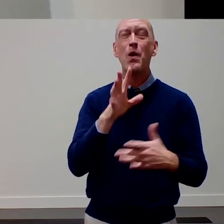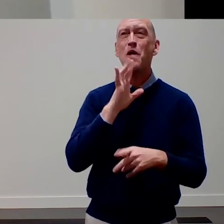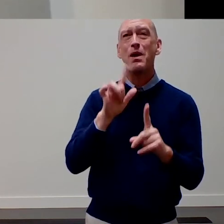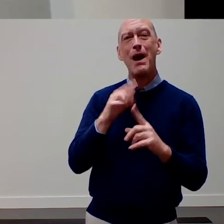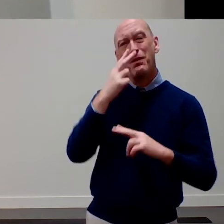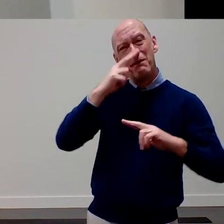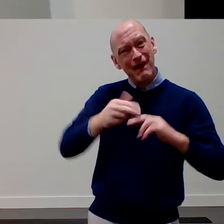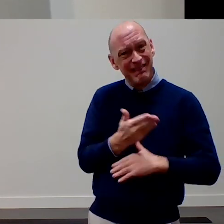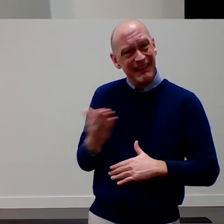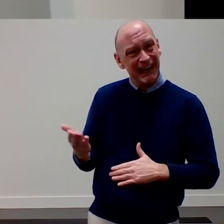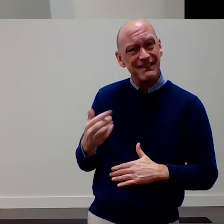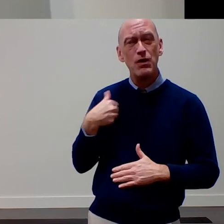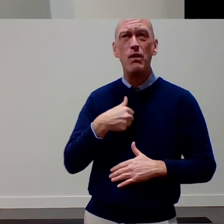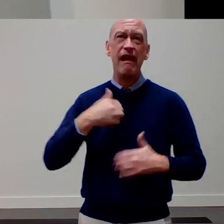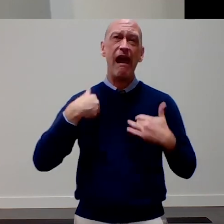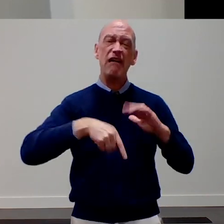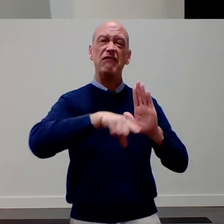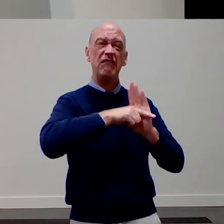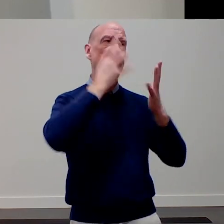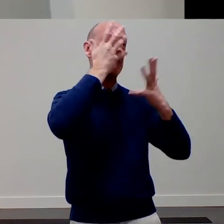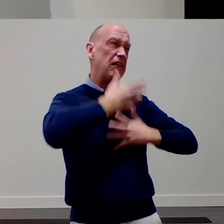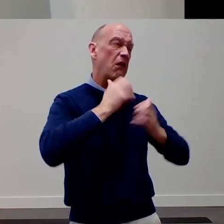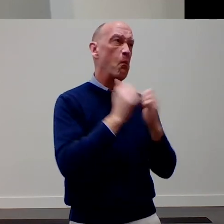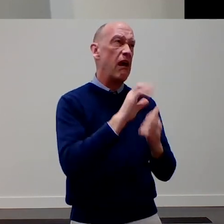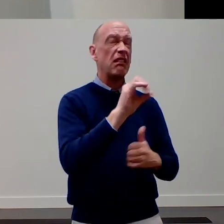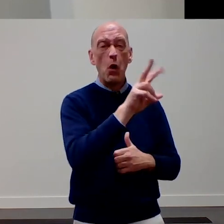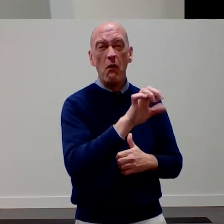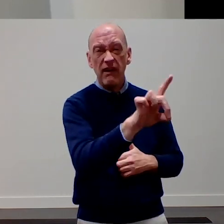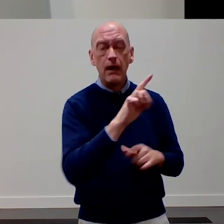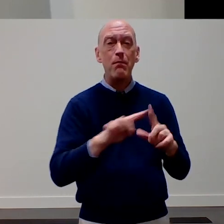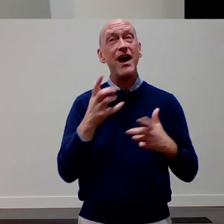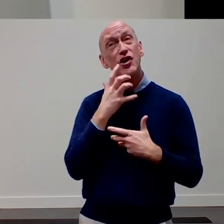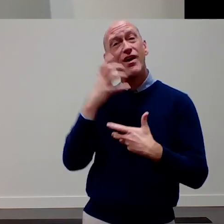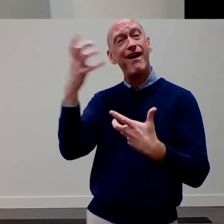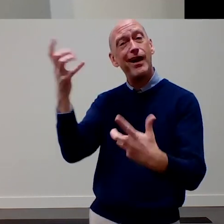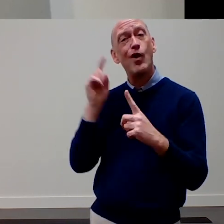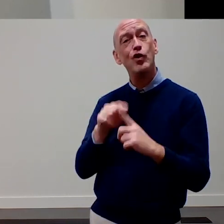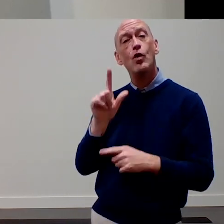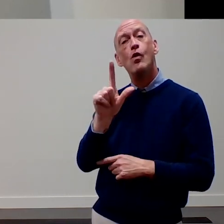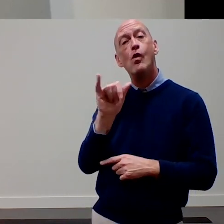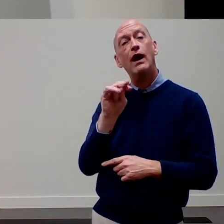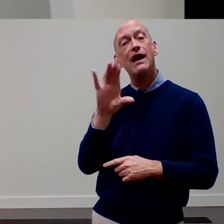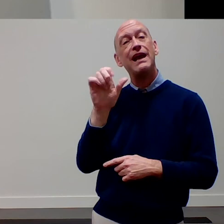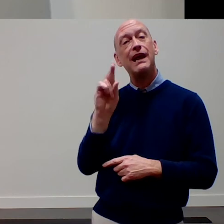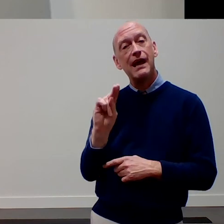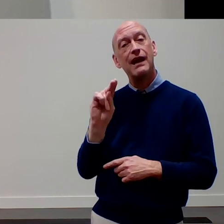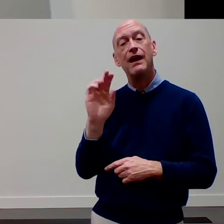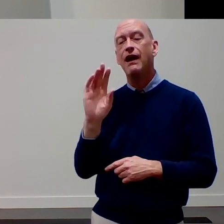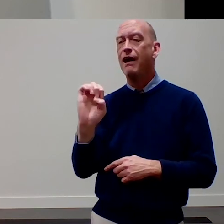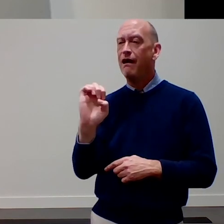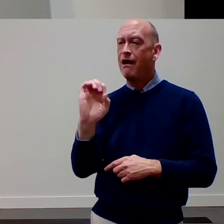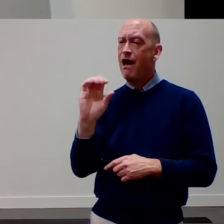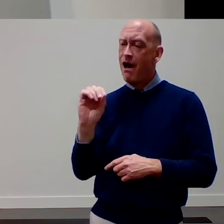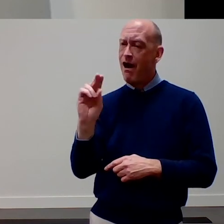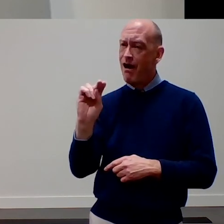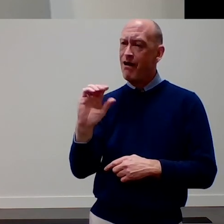the beginning of COVID. We are all in this together. Make sure we stand by these words moving forward as we work together to figure this all